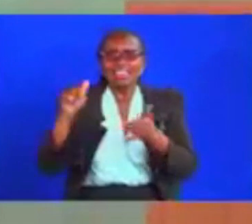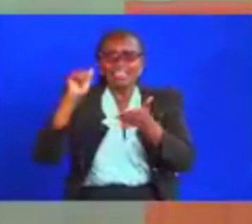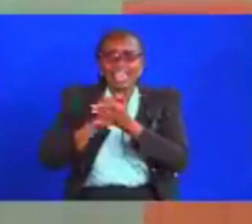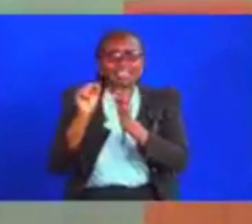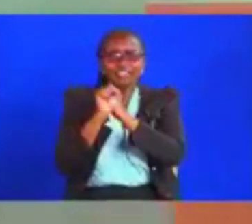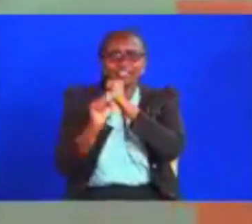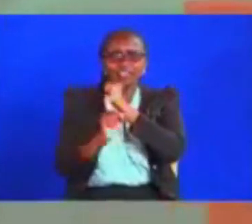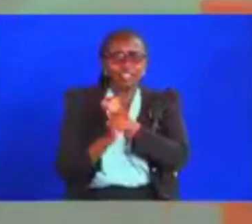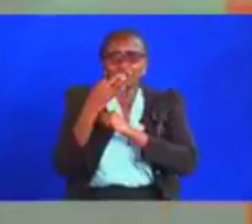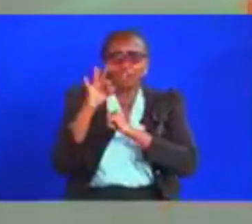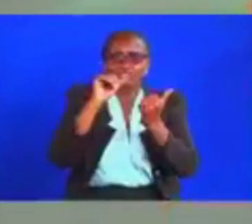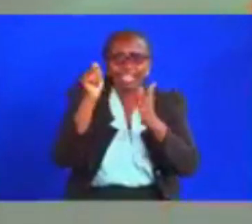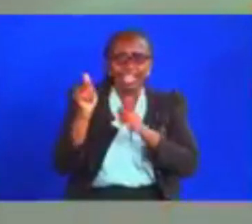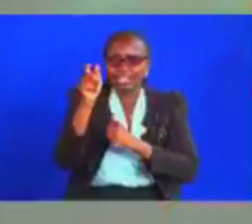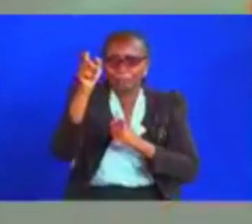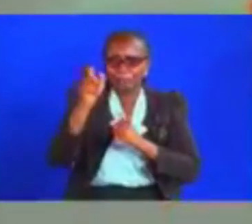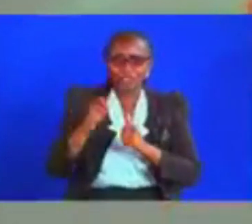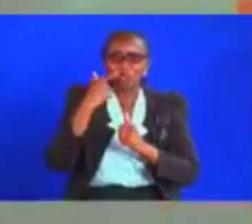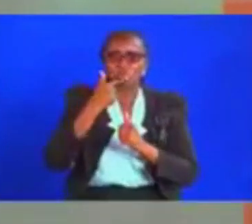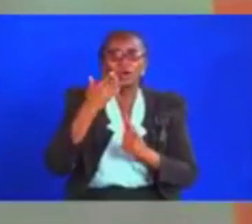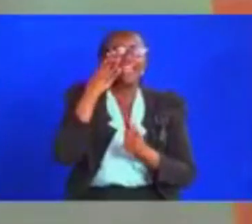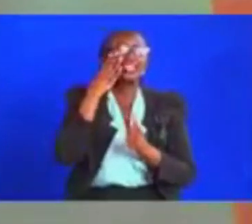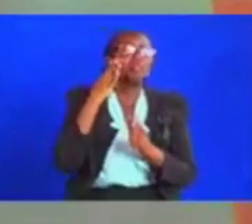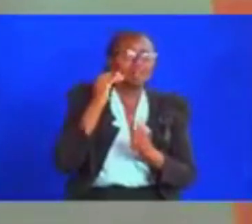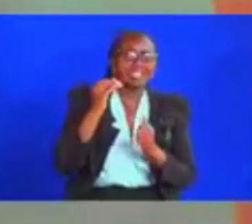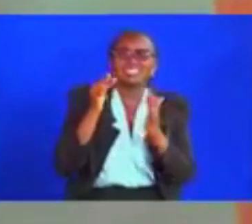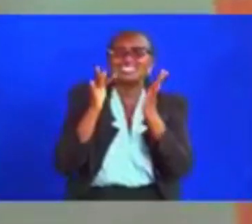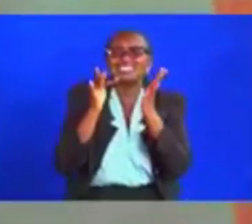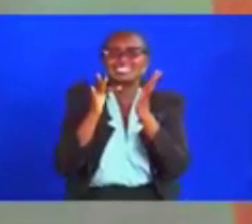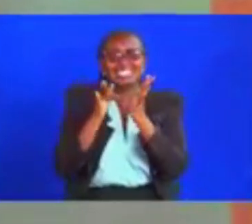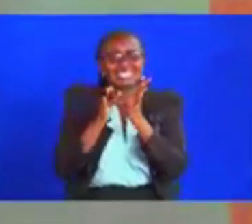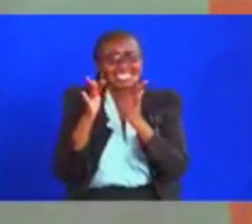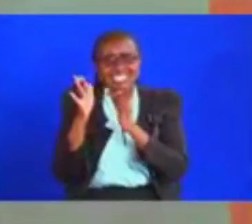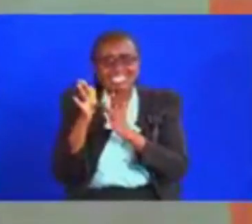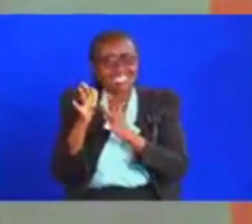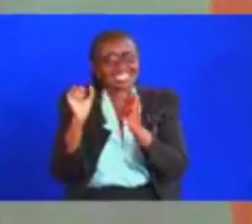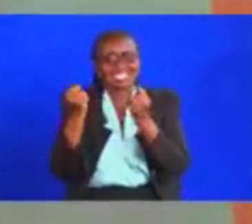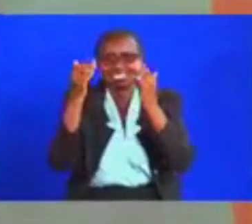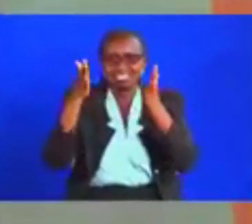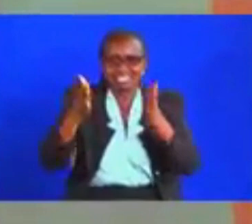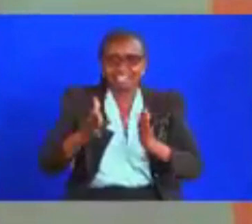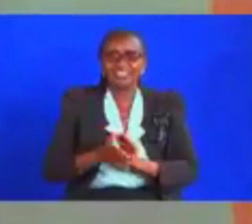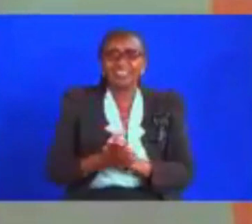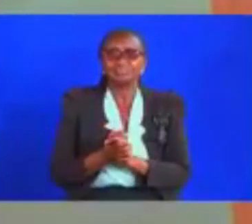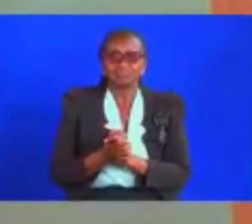foundation of anyone's encounter must be Jesus, the Savior.